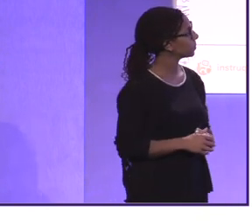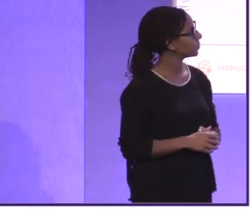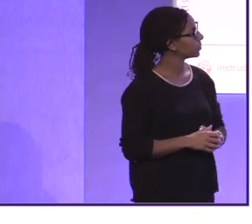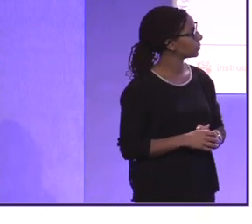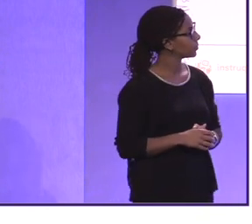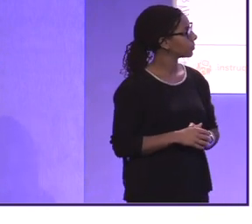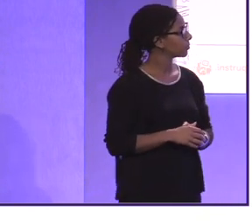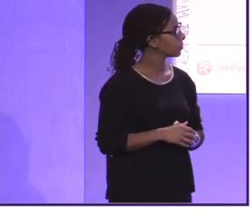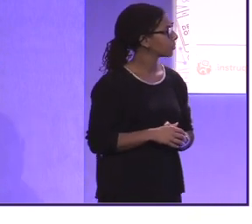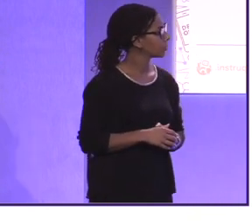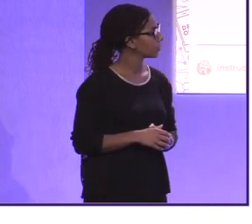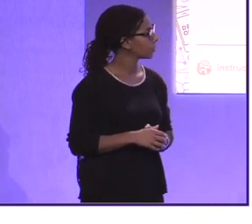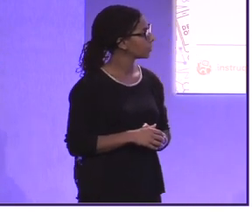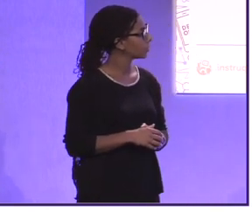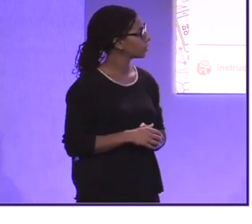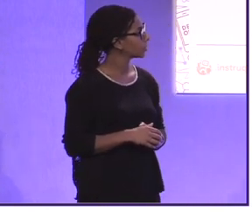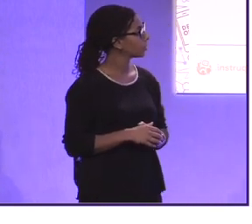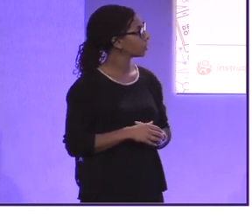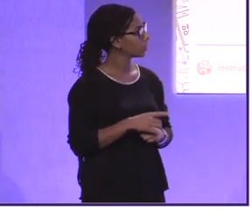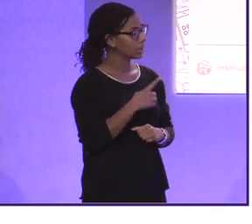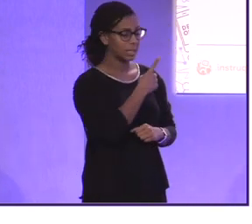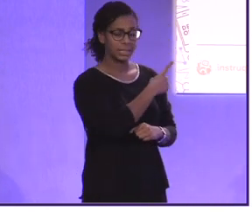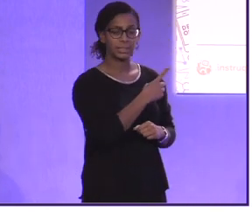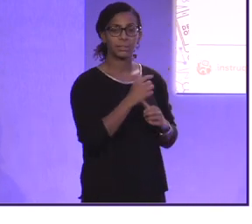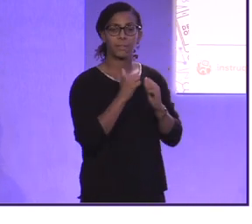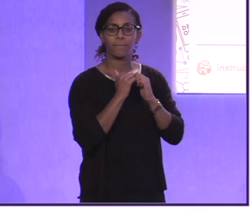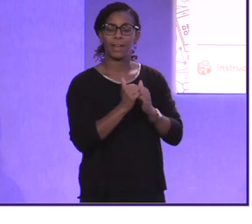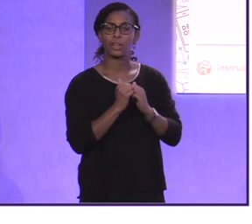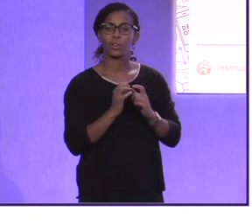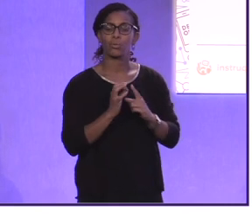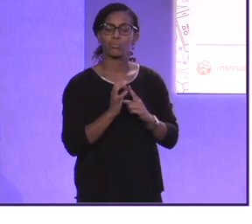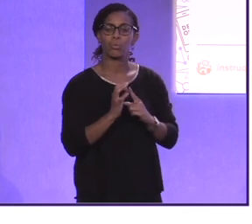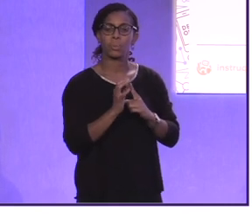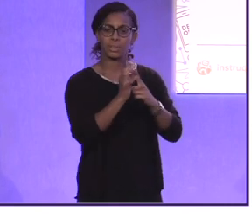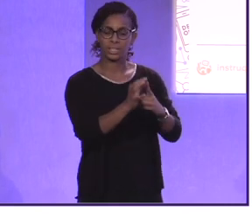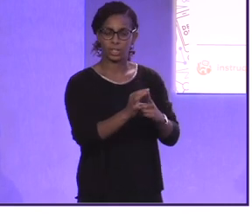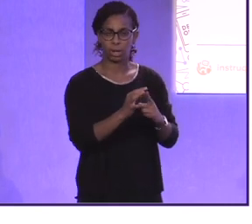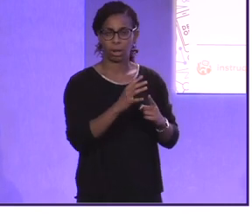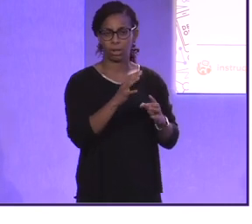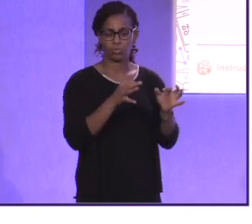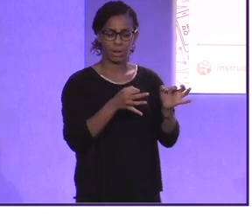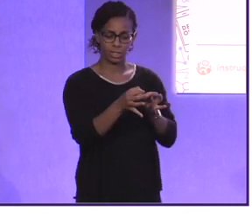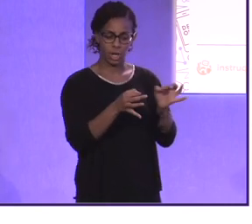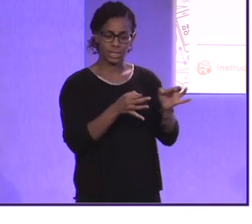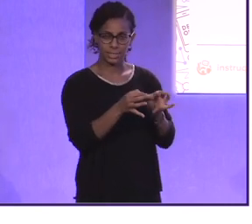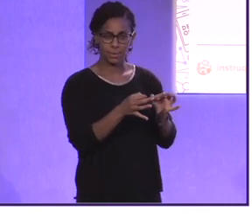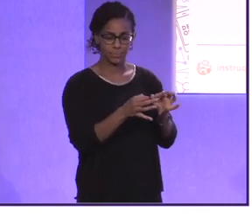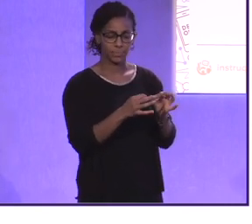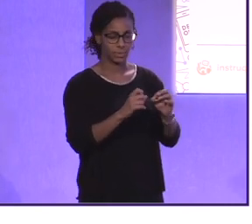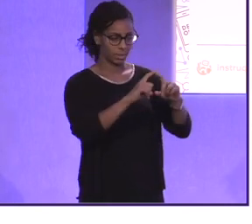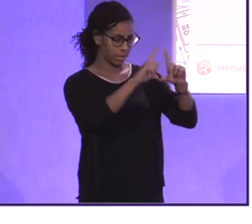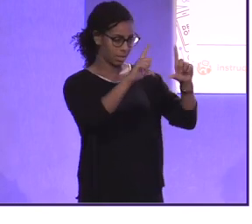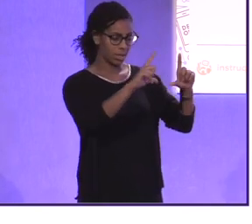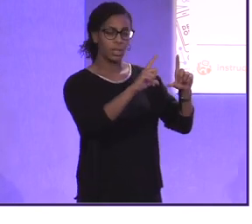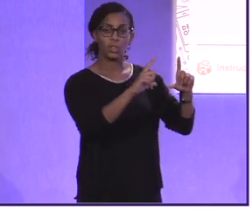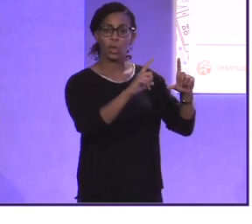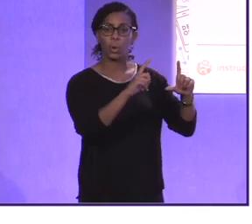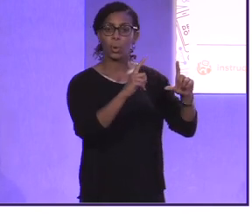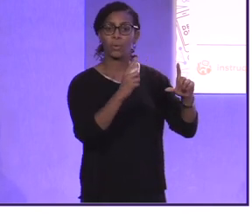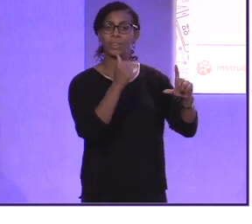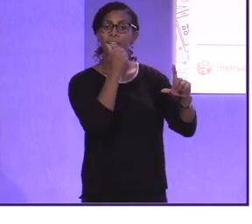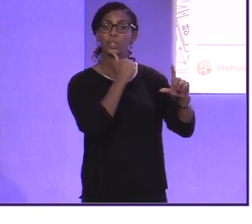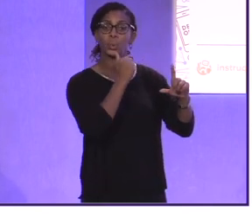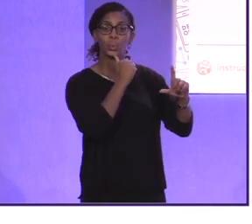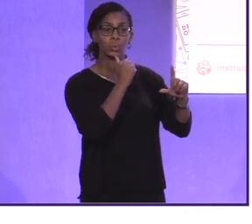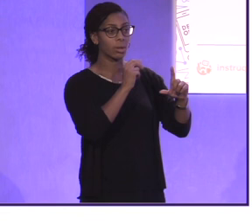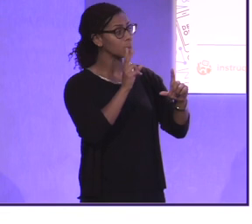a strategizer, value proposition canvas, a strategizer propose it. So for each user we identify on the left-hand side,